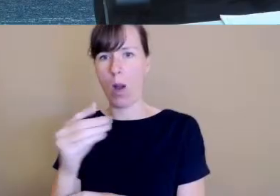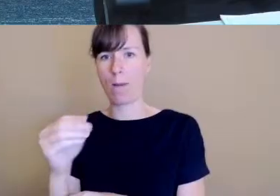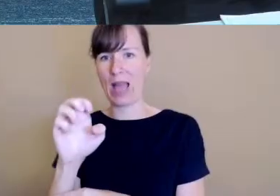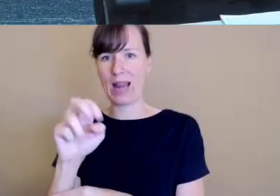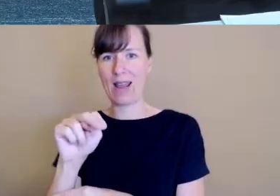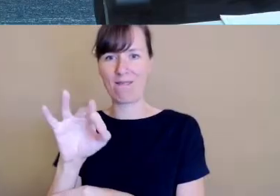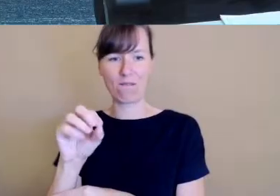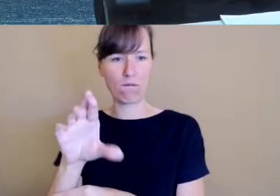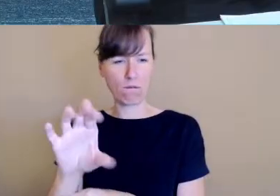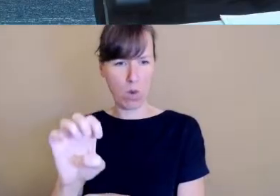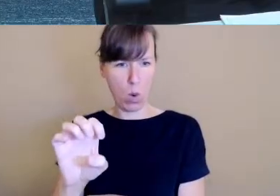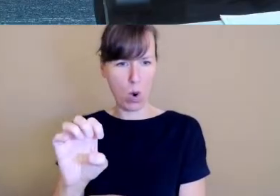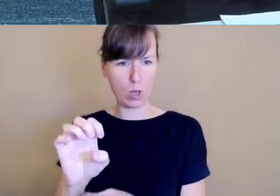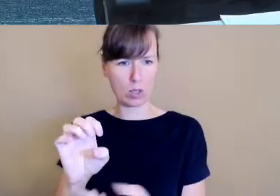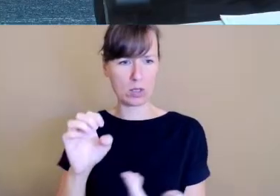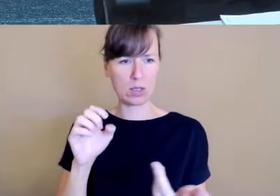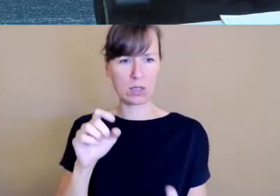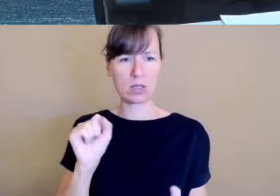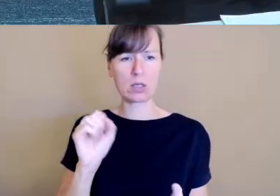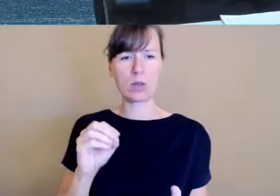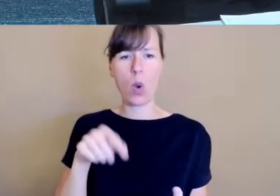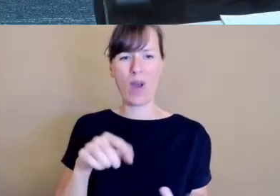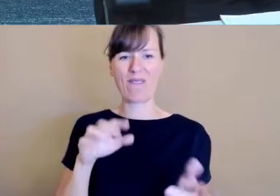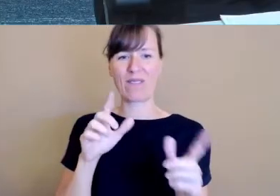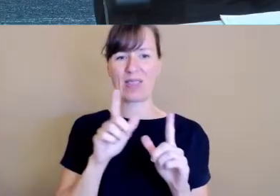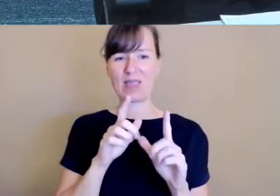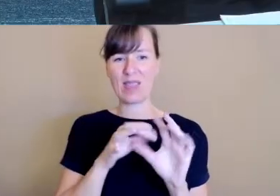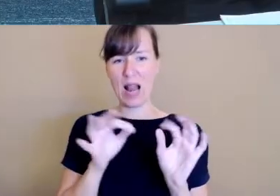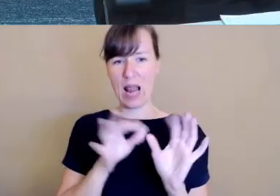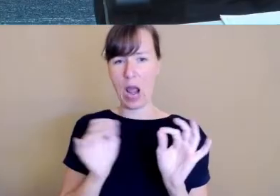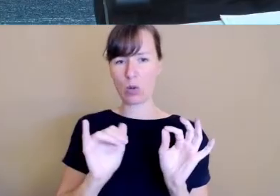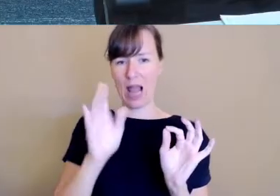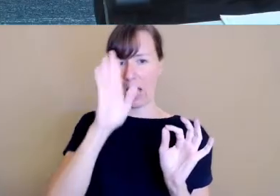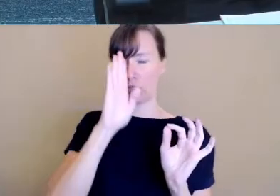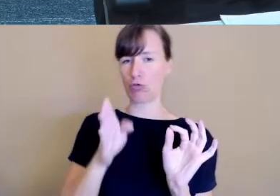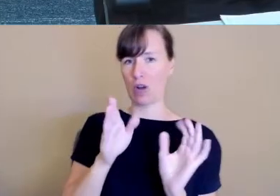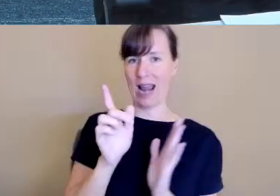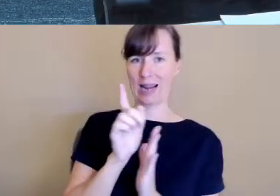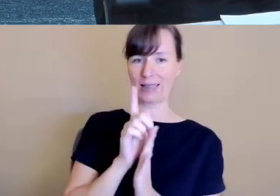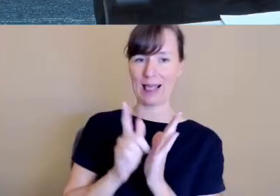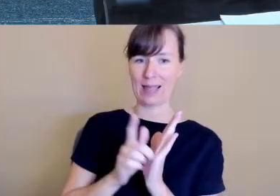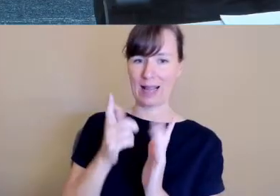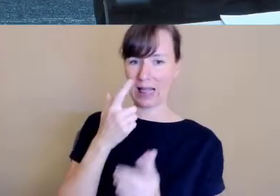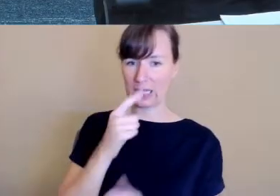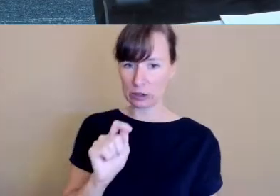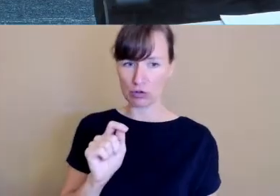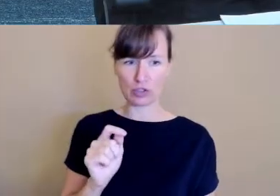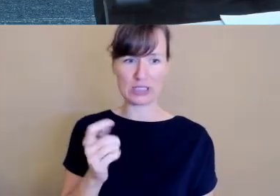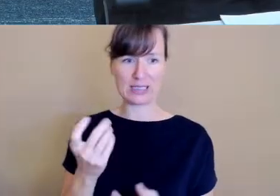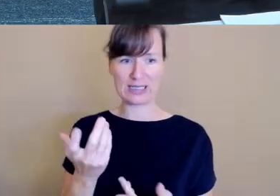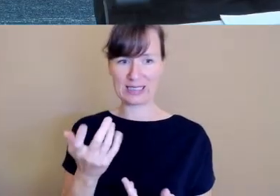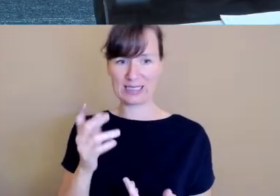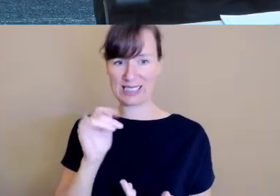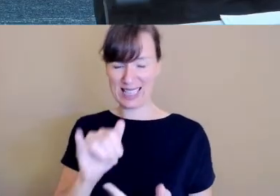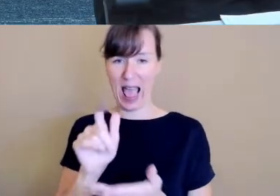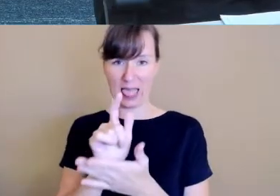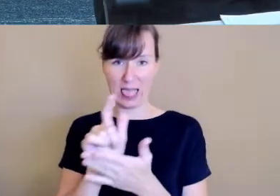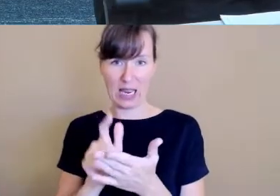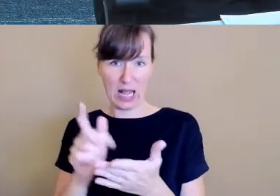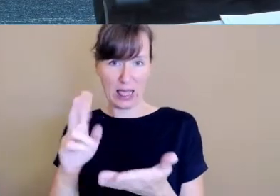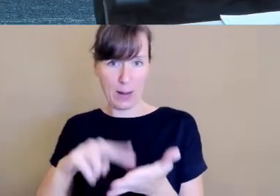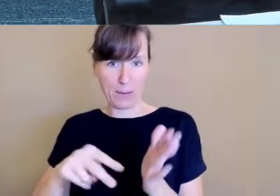a requirement in the bylaws. But then if that was a requirement, where would that be addressed? So some of the